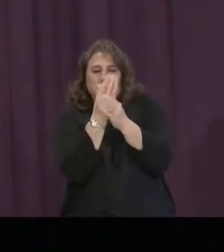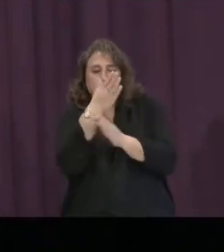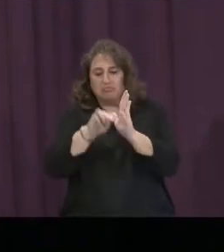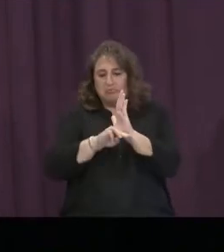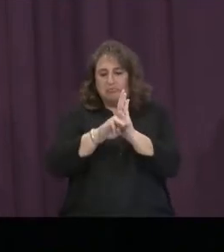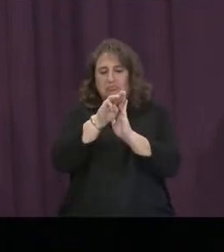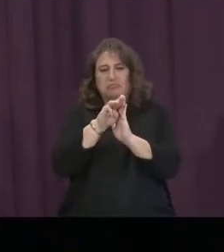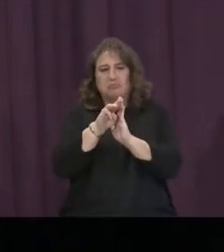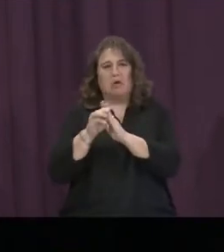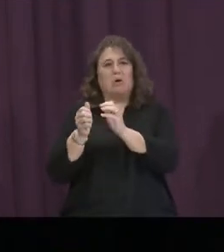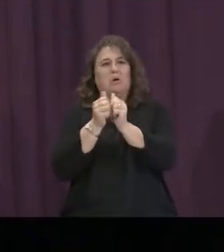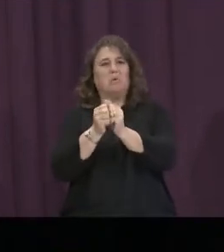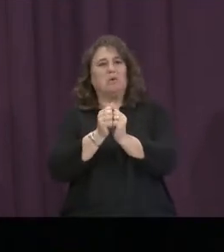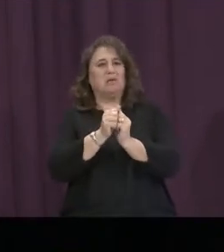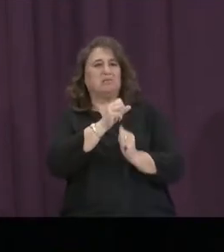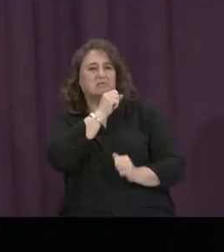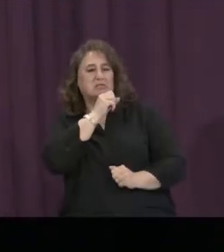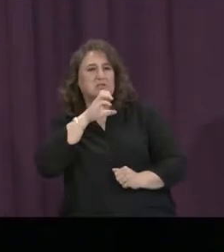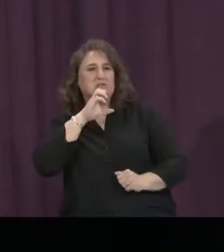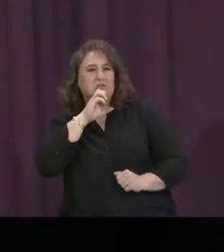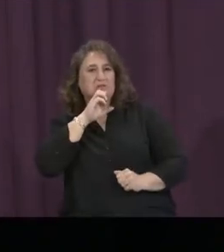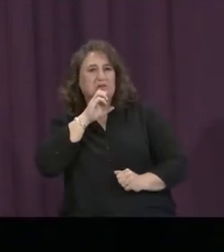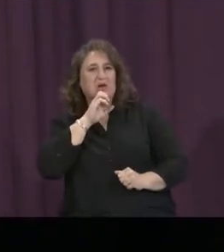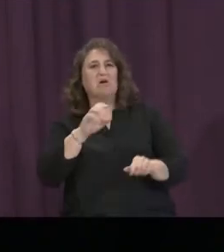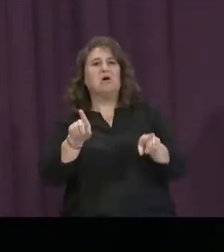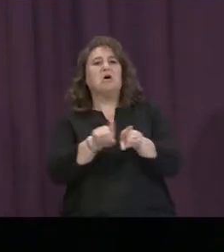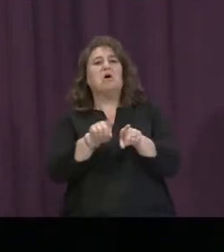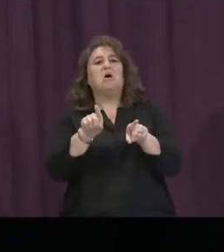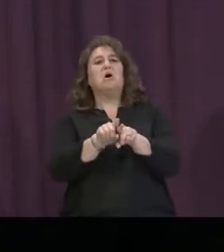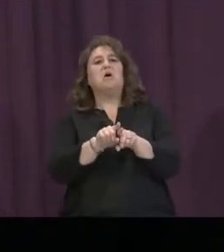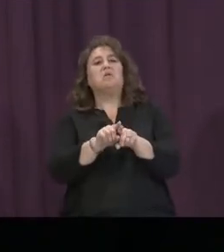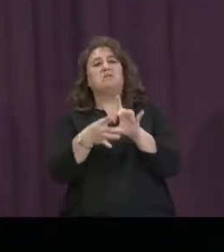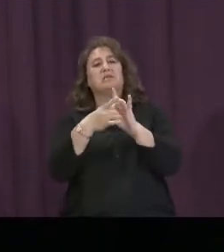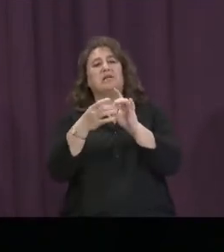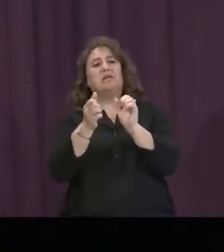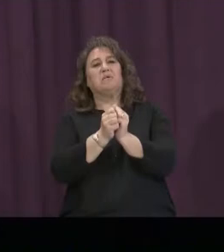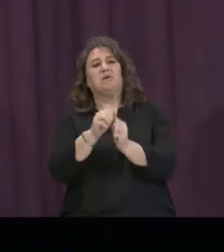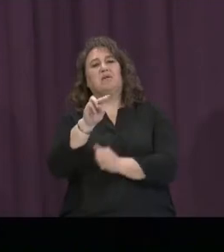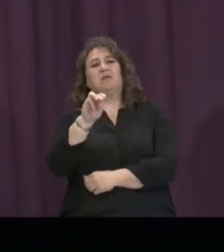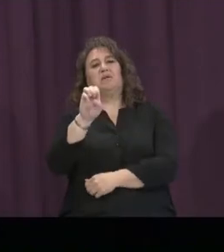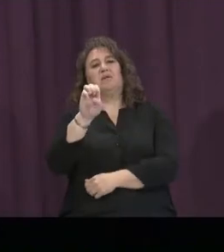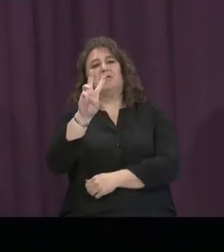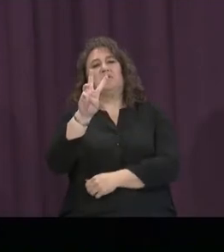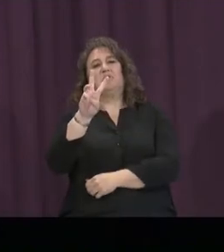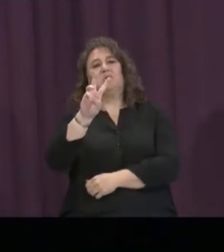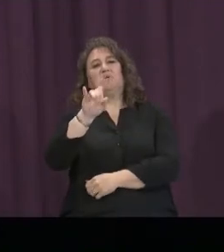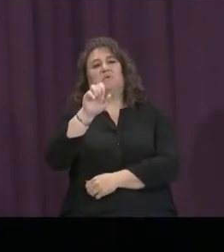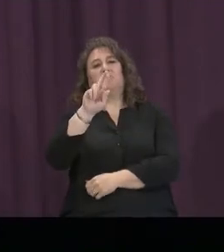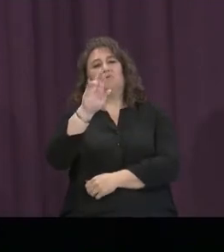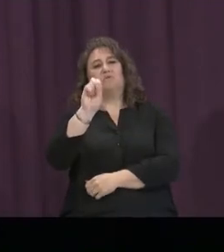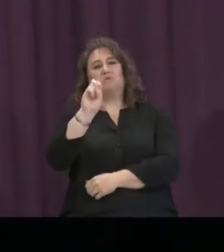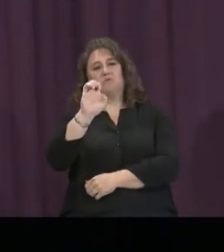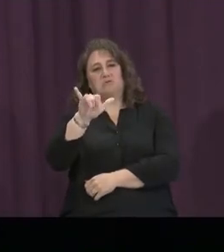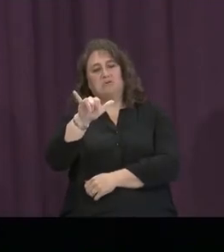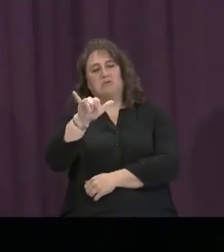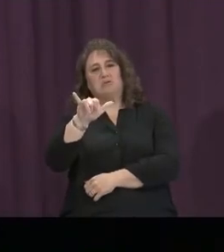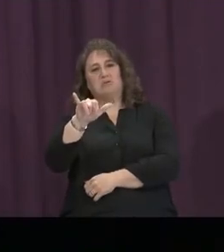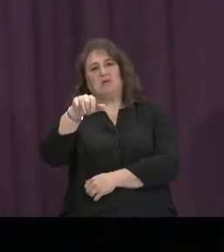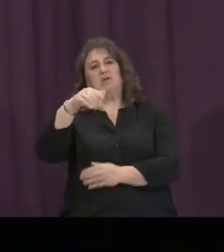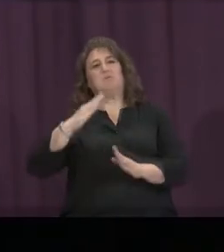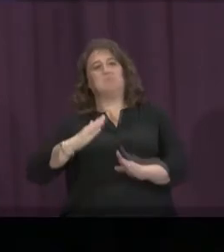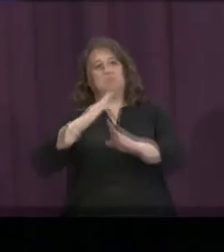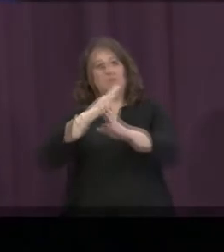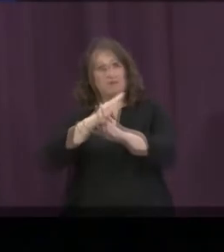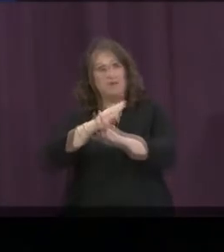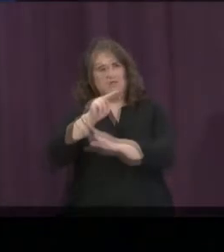And this is also brought to you by the New Jersey Prevention Network. Today's episode is